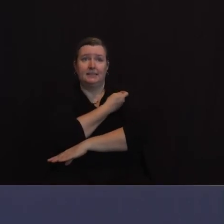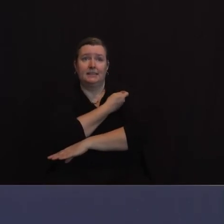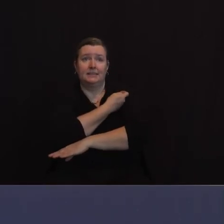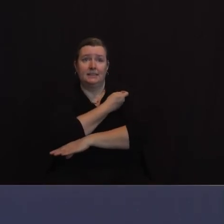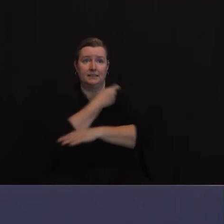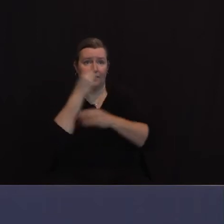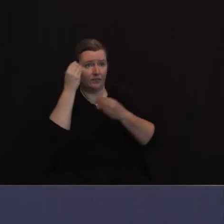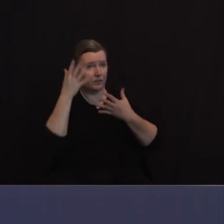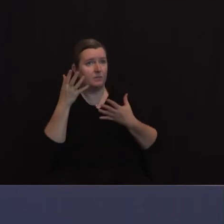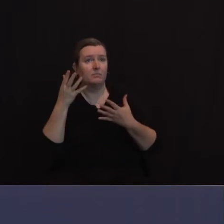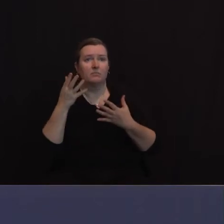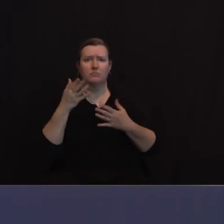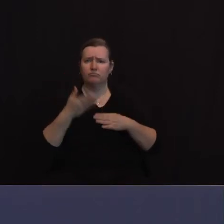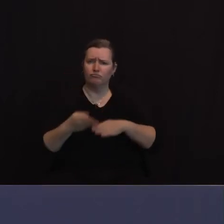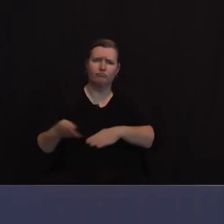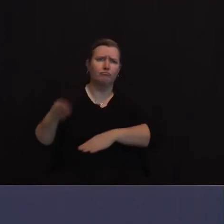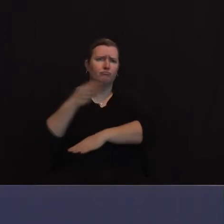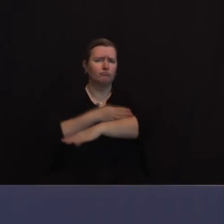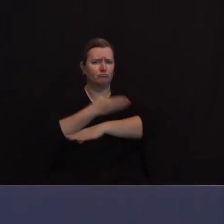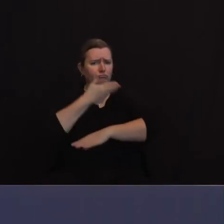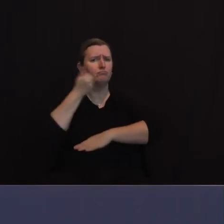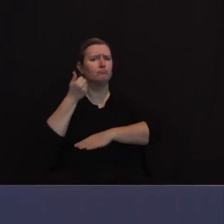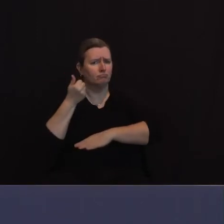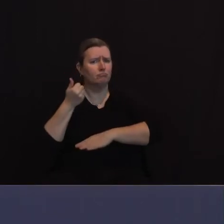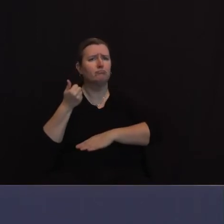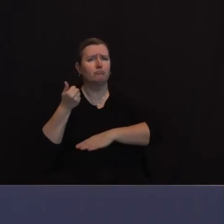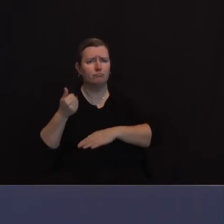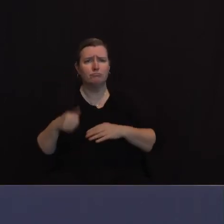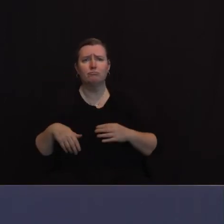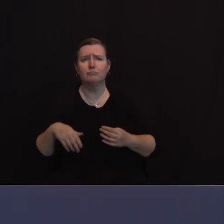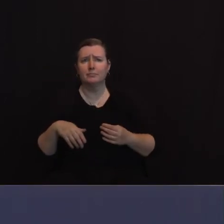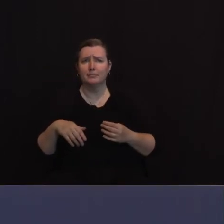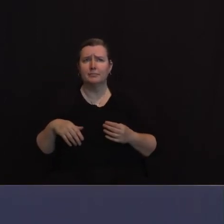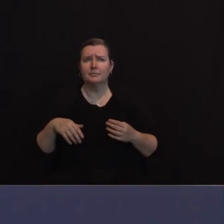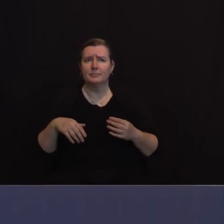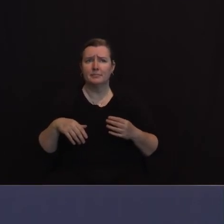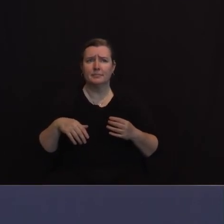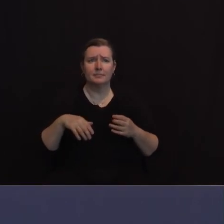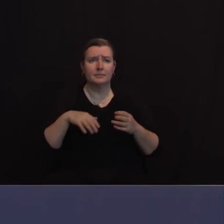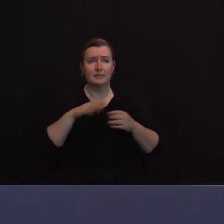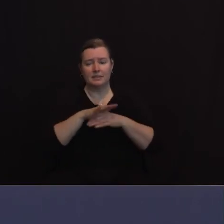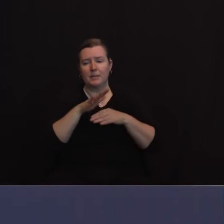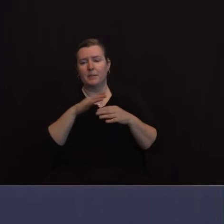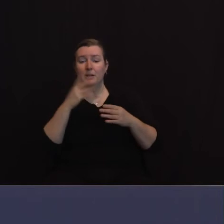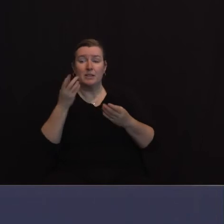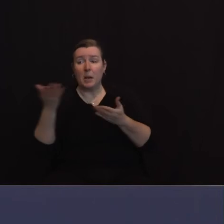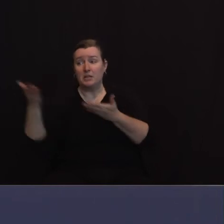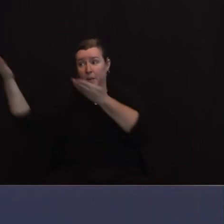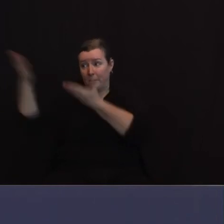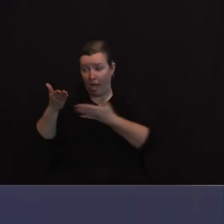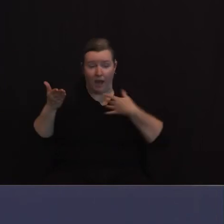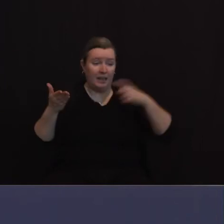That supply-demand imbalance begins to correct. The weather gets a little bit better. Pat, that's your job.